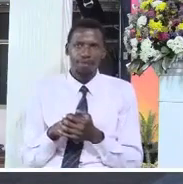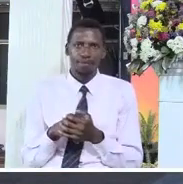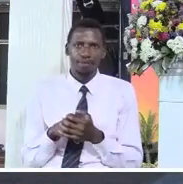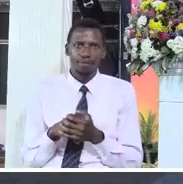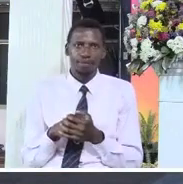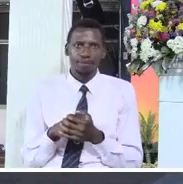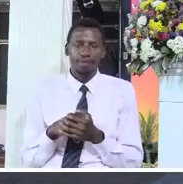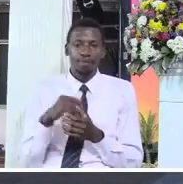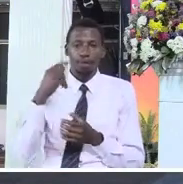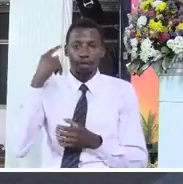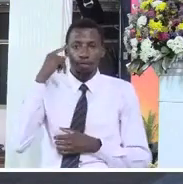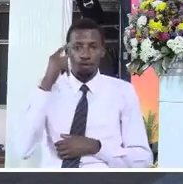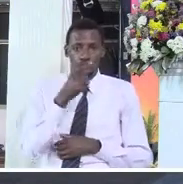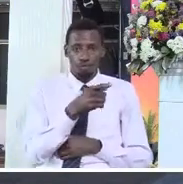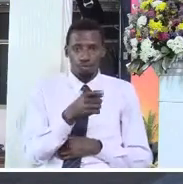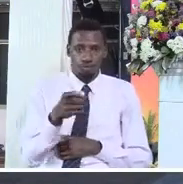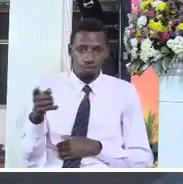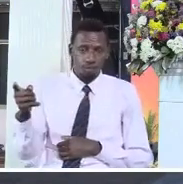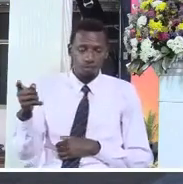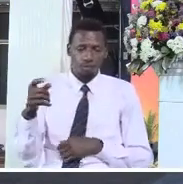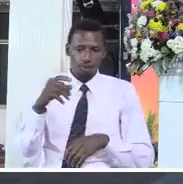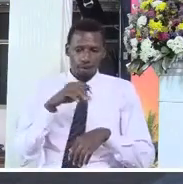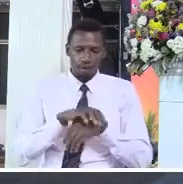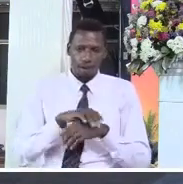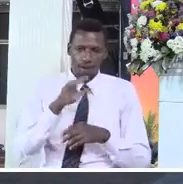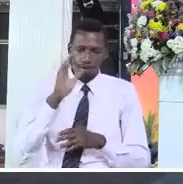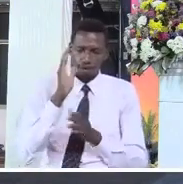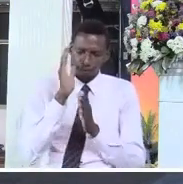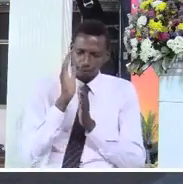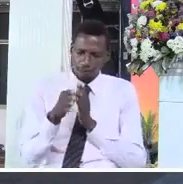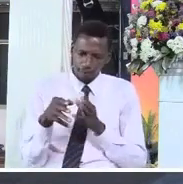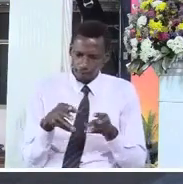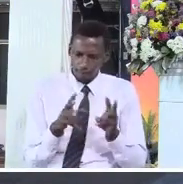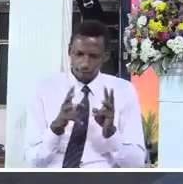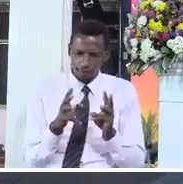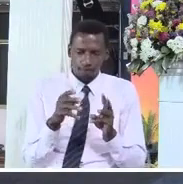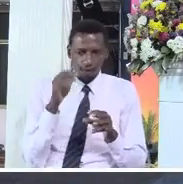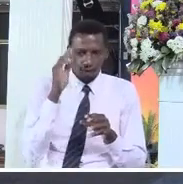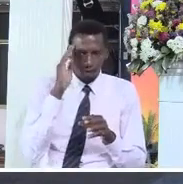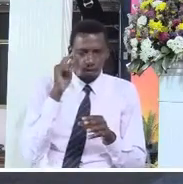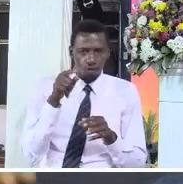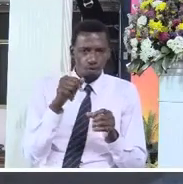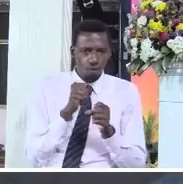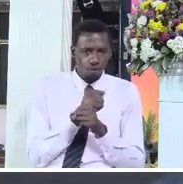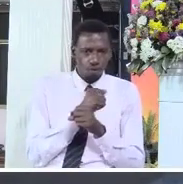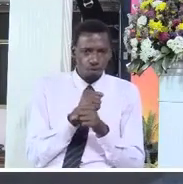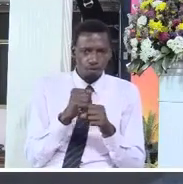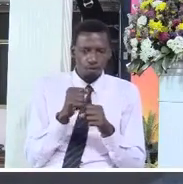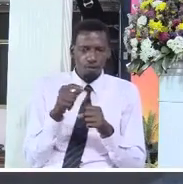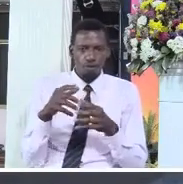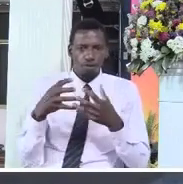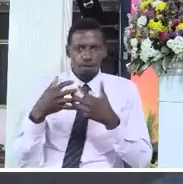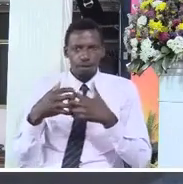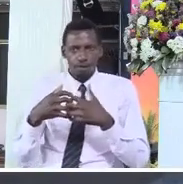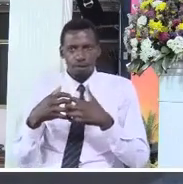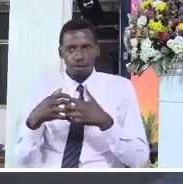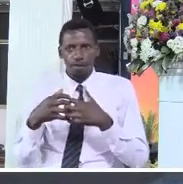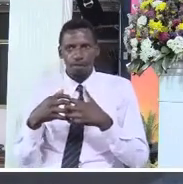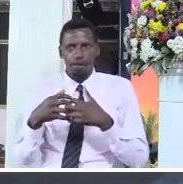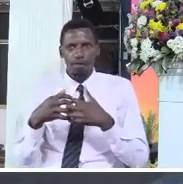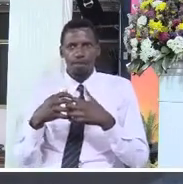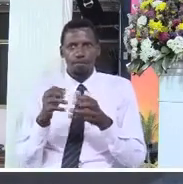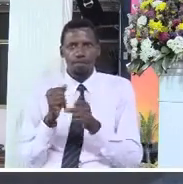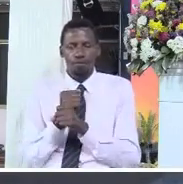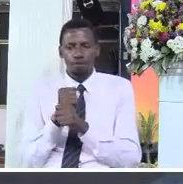From you to now find your path and harbor that now you cannot be everything and you're doing engineering of 8 units, you